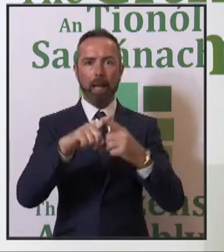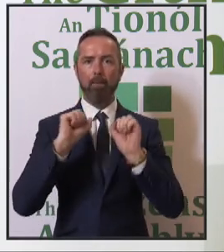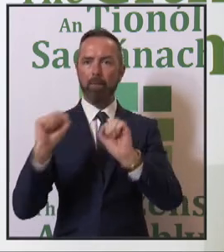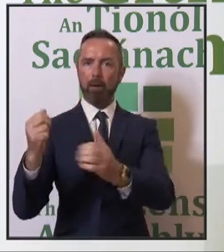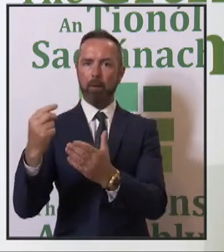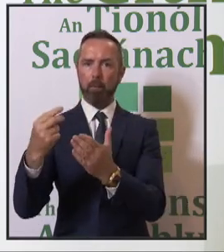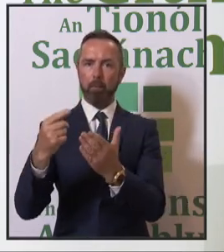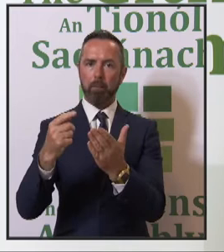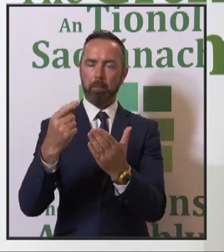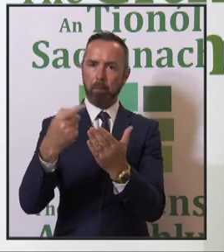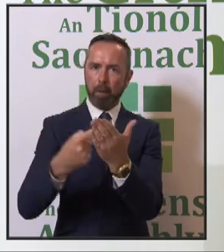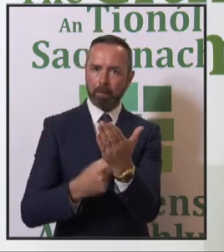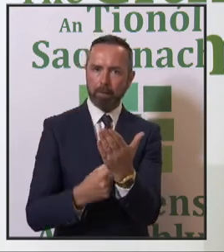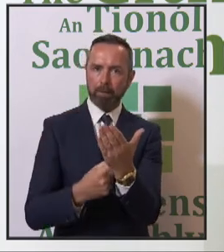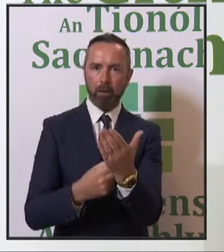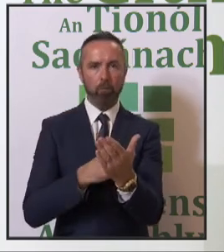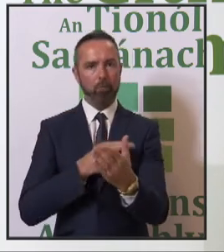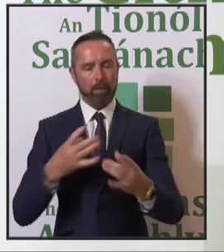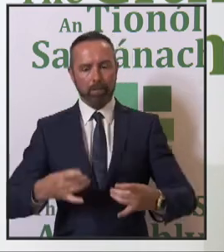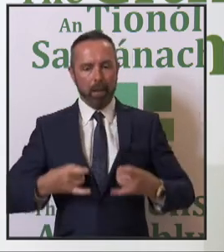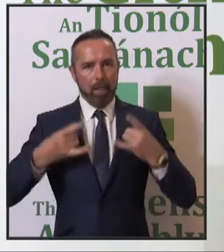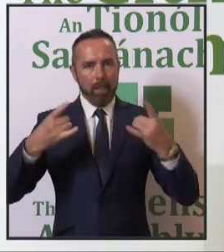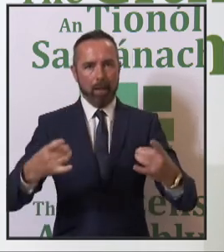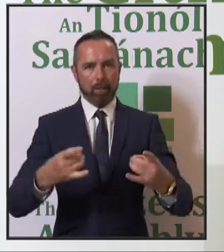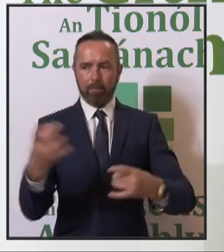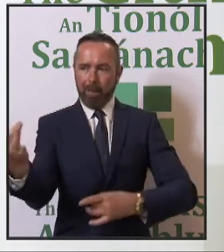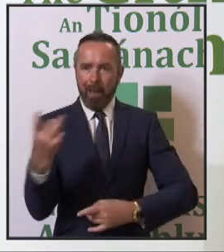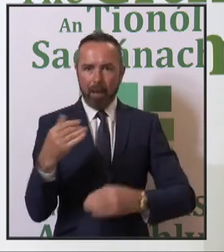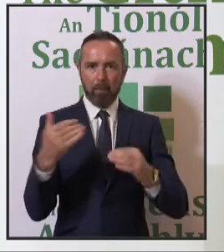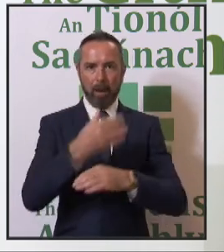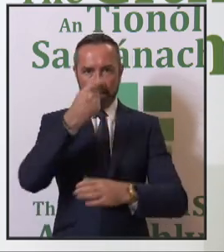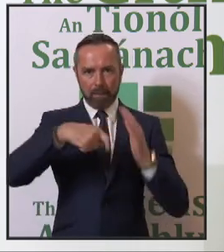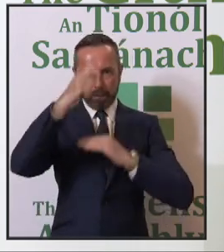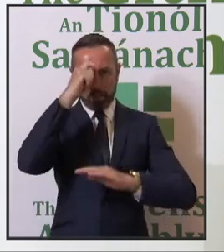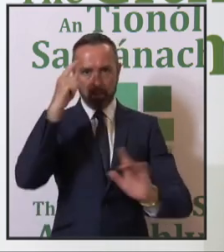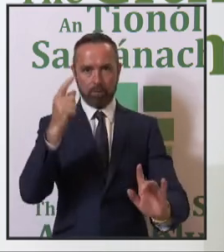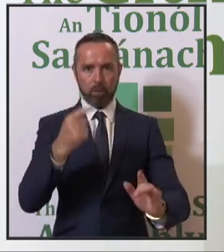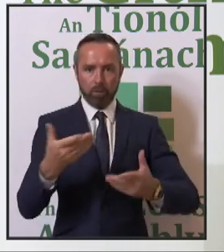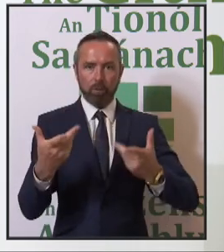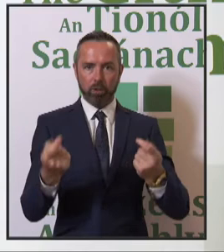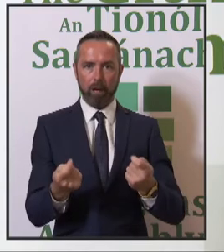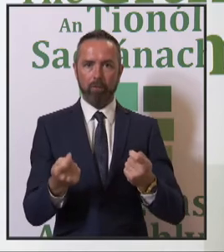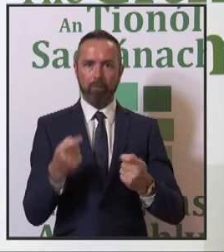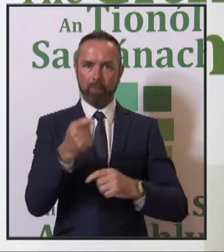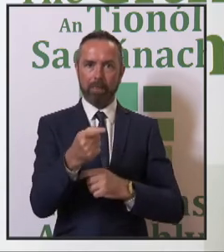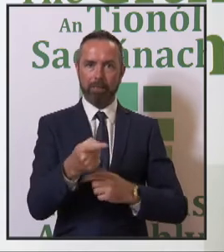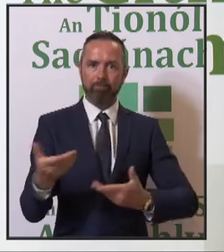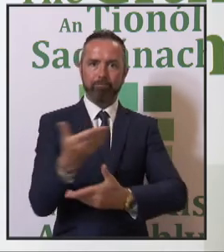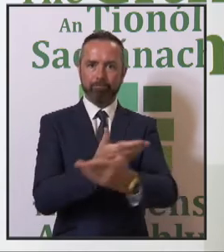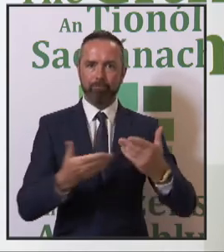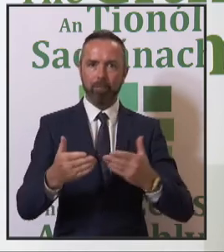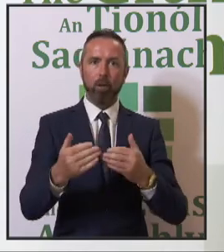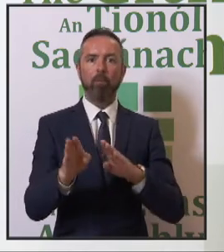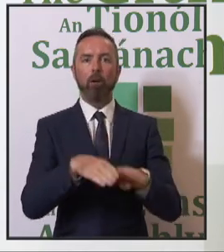and delighted to have been asked by the Taoiseach to chair the Citizens' Assembly on Biodiversity Loss, and I look forward to learning with